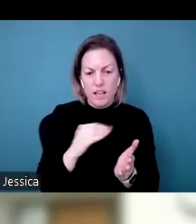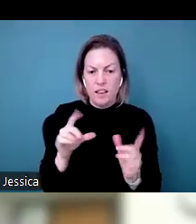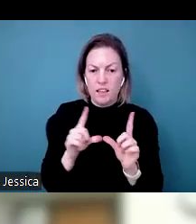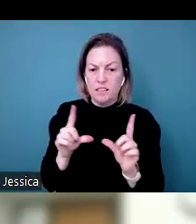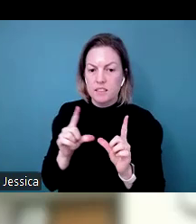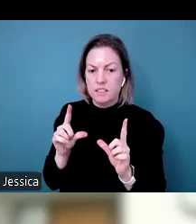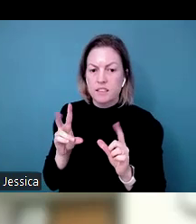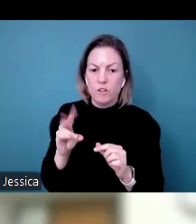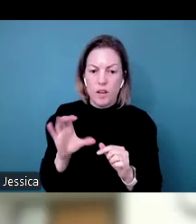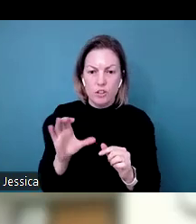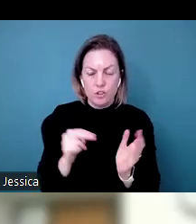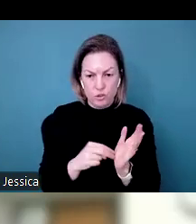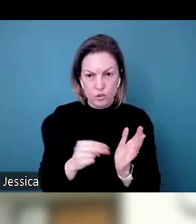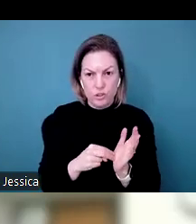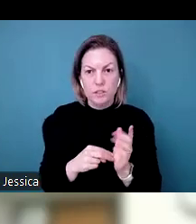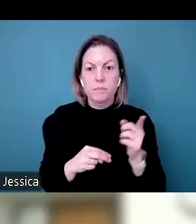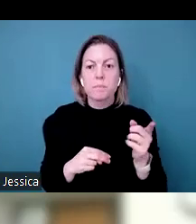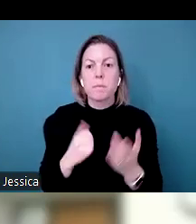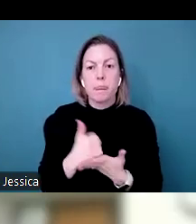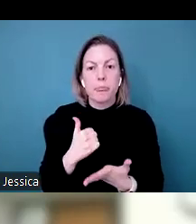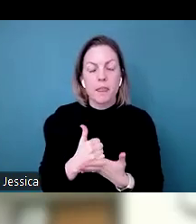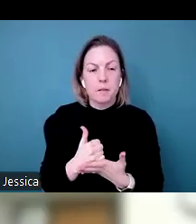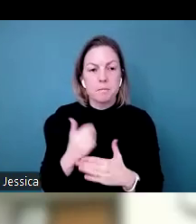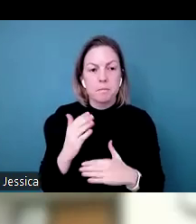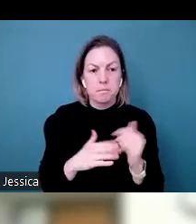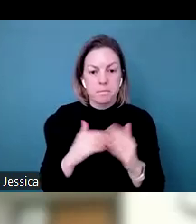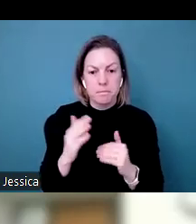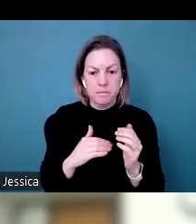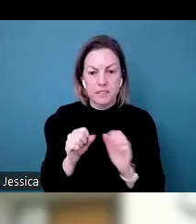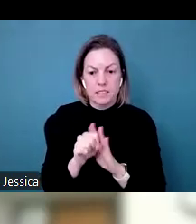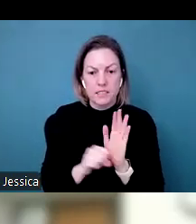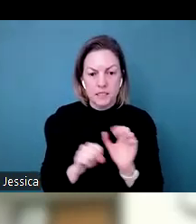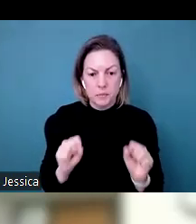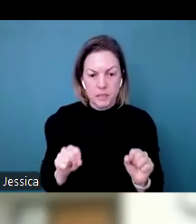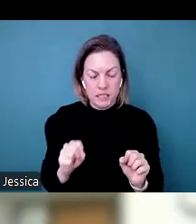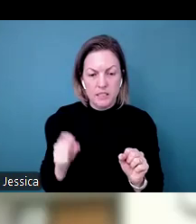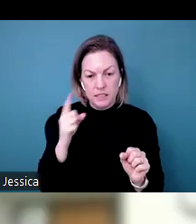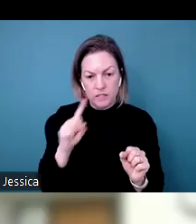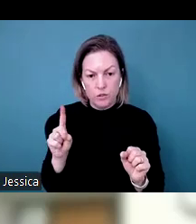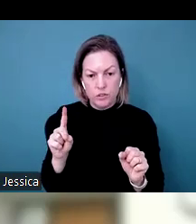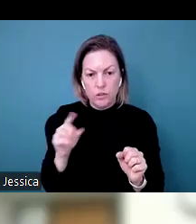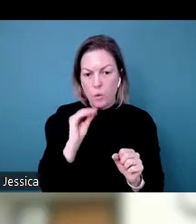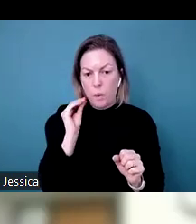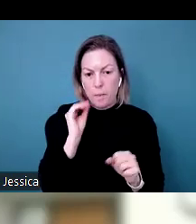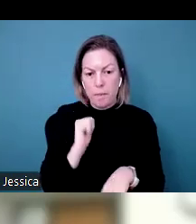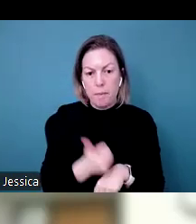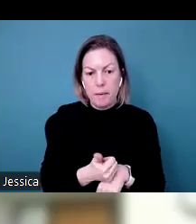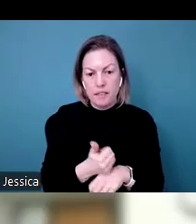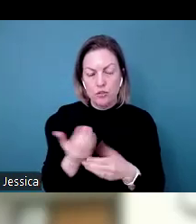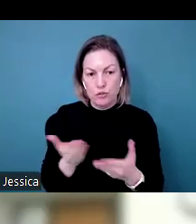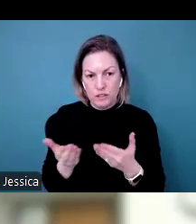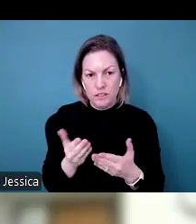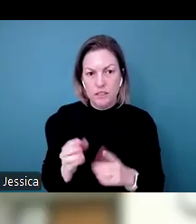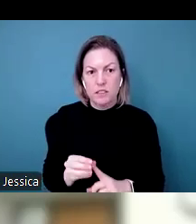nurses. And this helps to build up the state's capacity for home-based services,